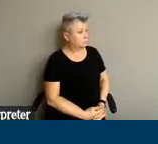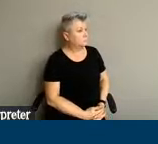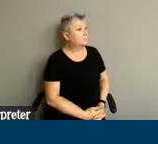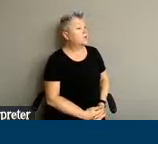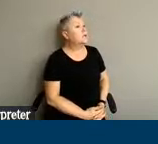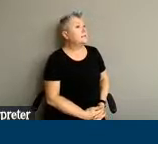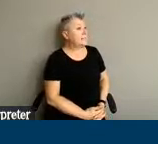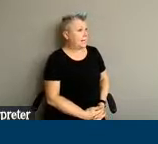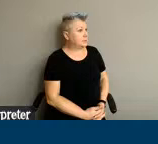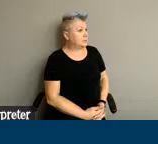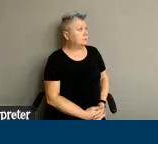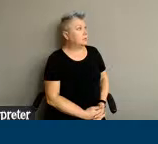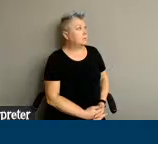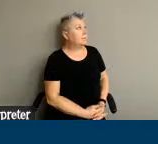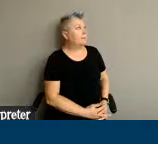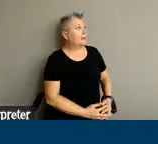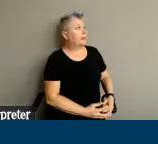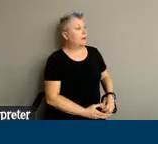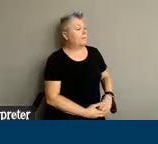Yeah.